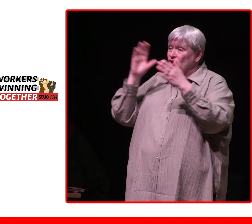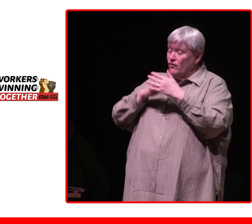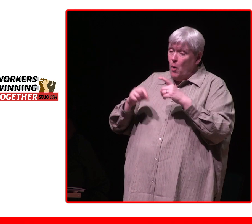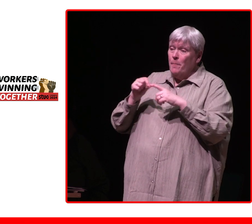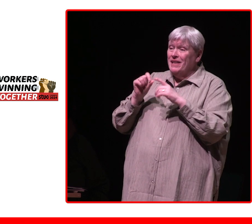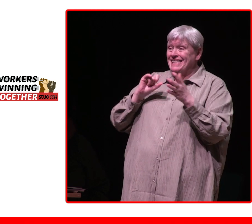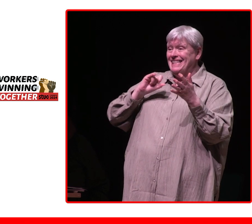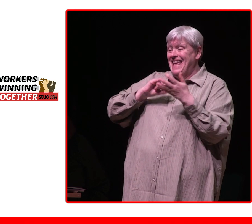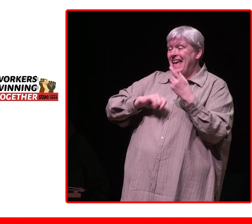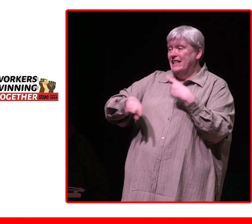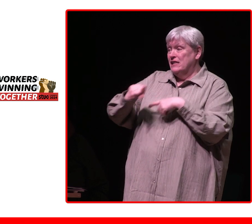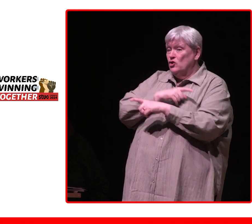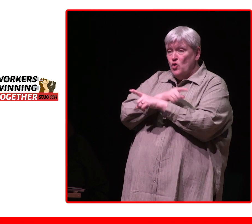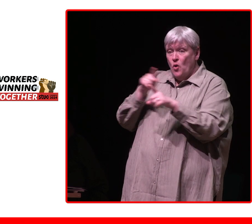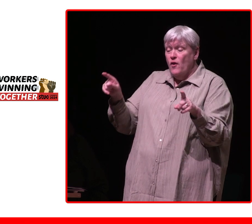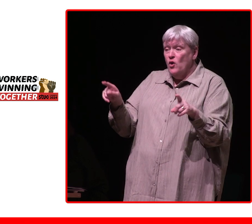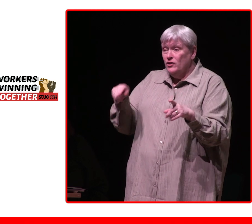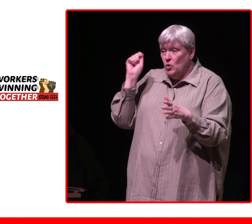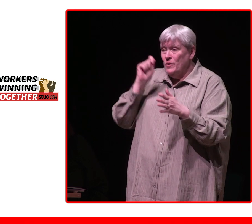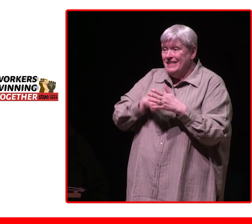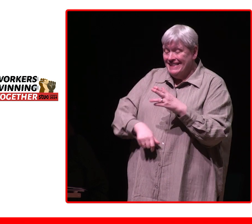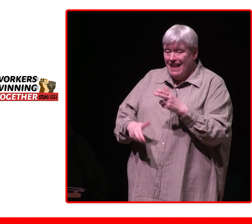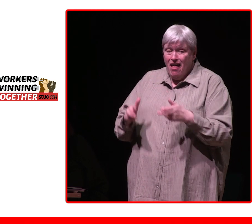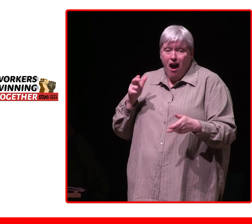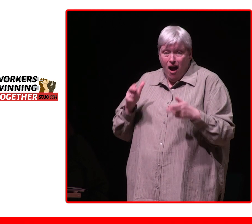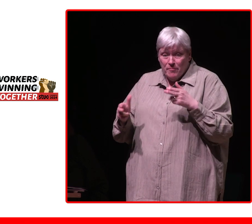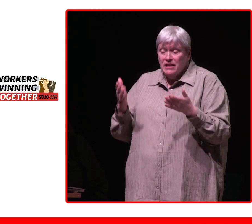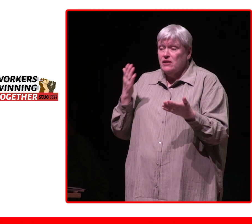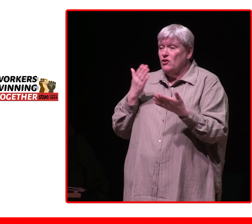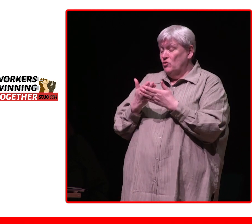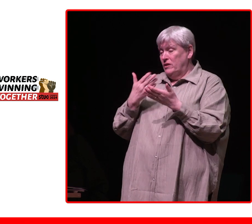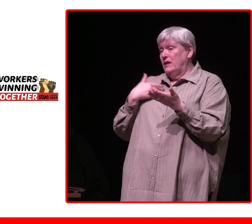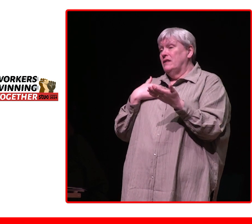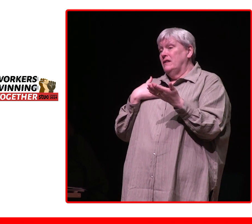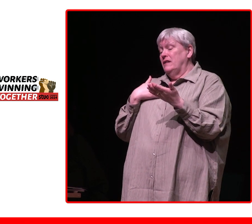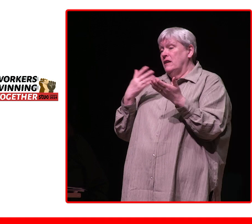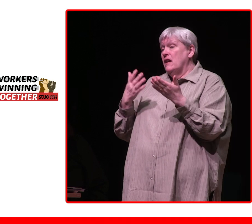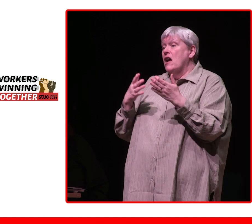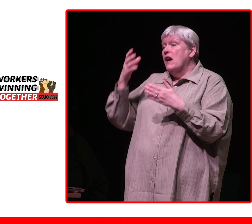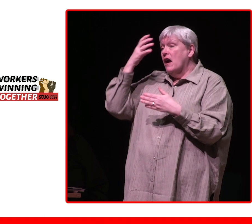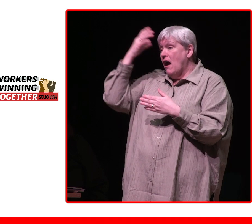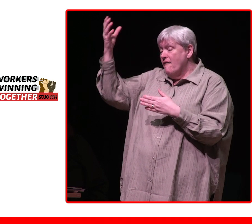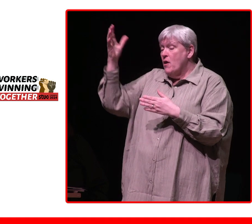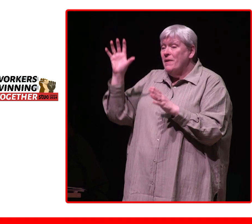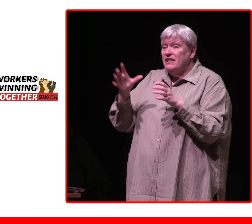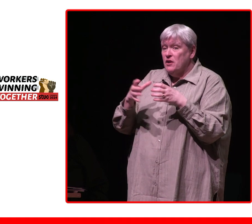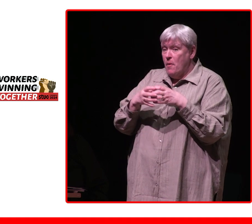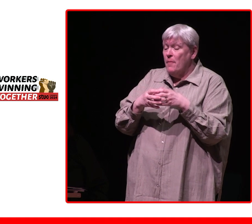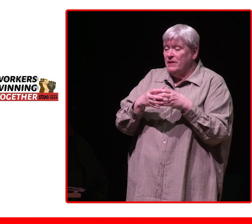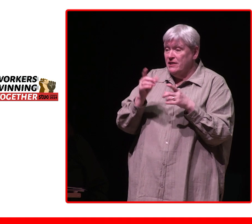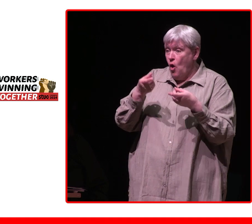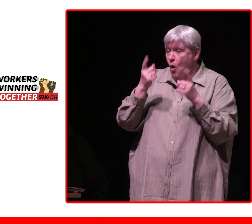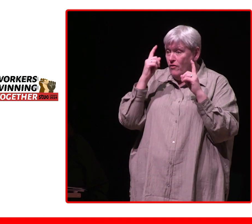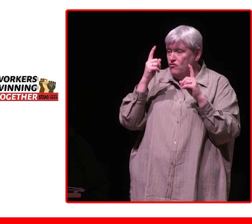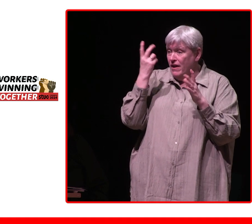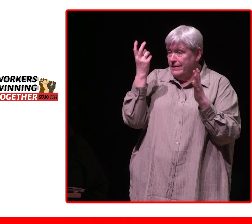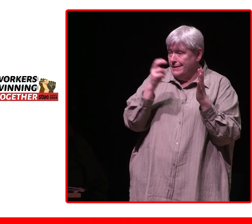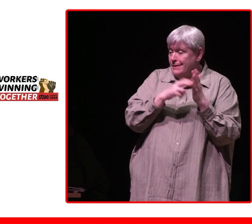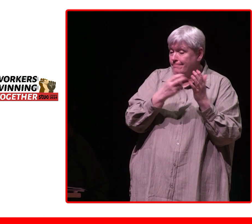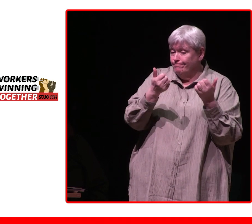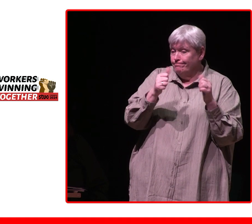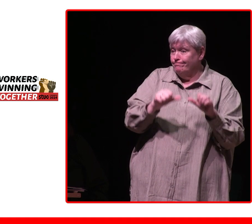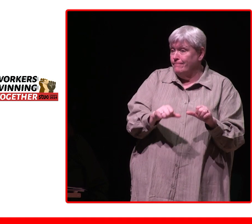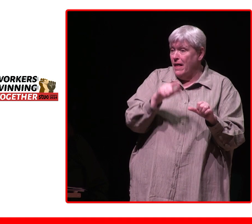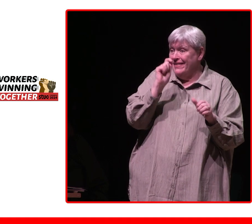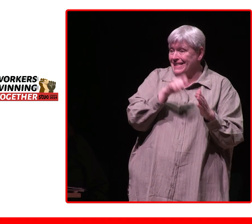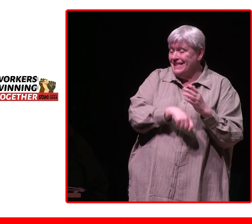PCS to those who sell arms, members in government departments who are there to authorise the sale of those arms. If you are